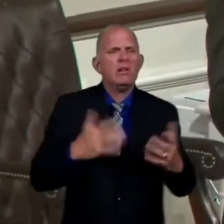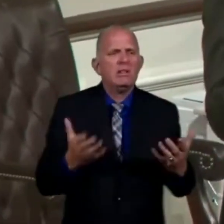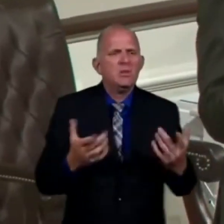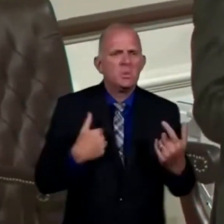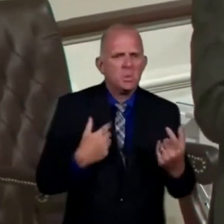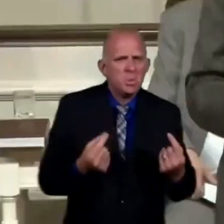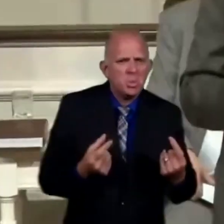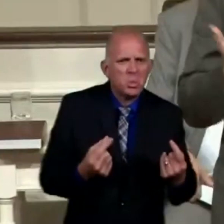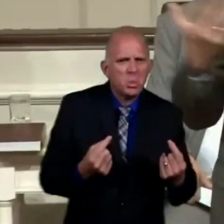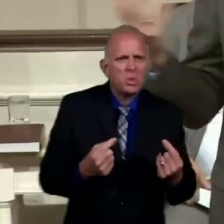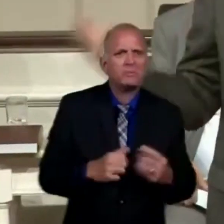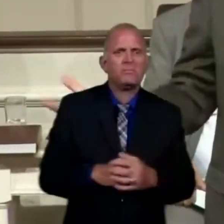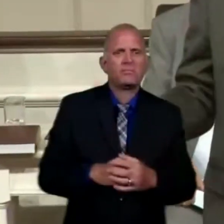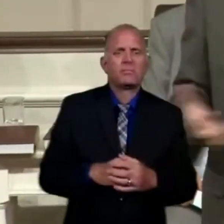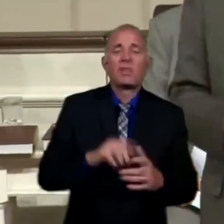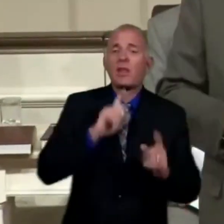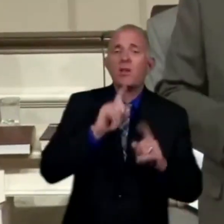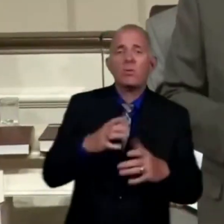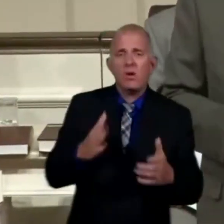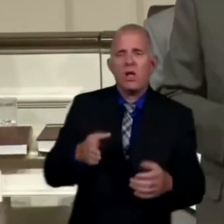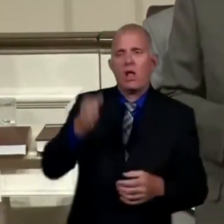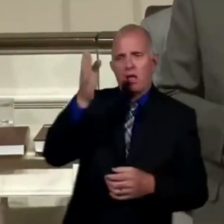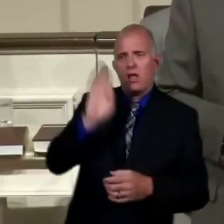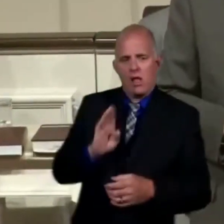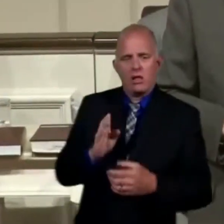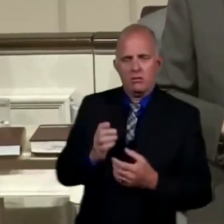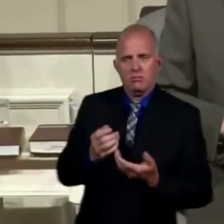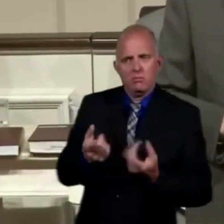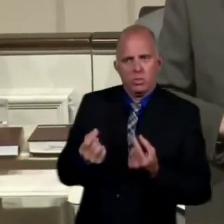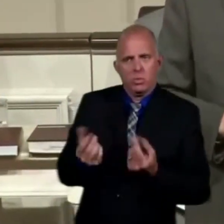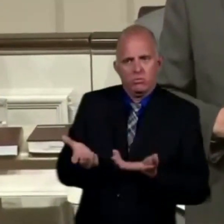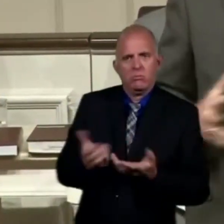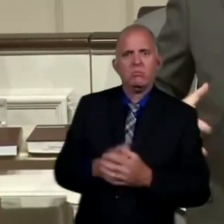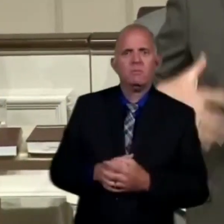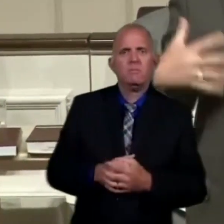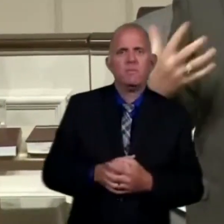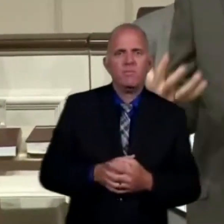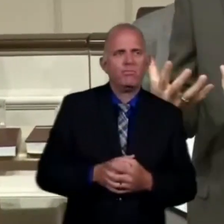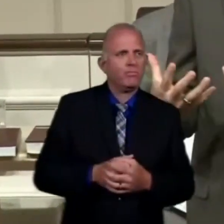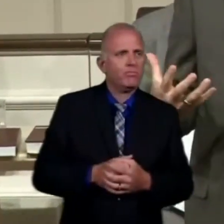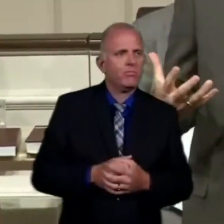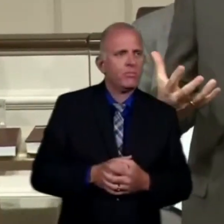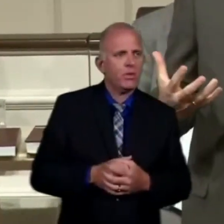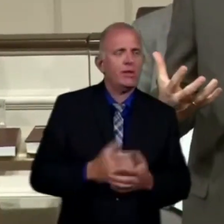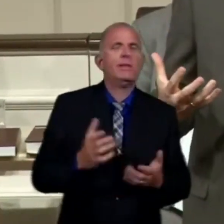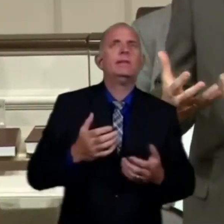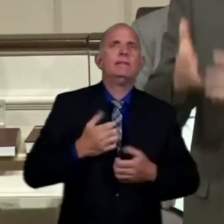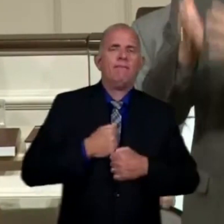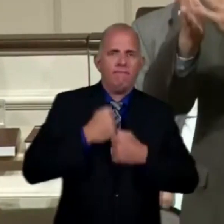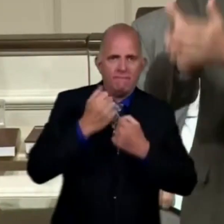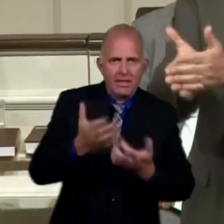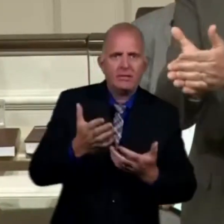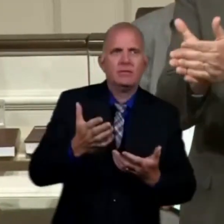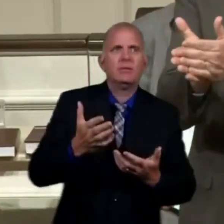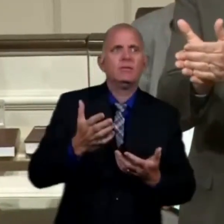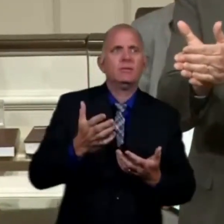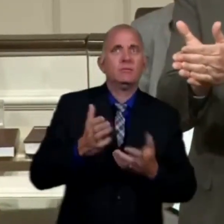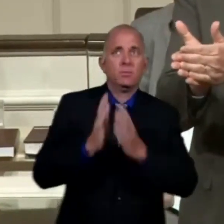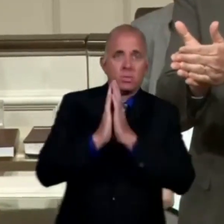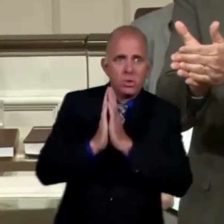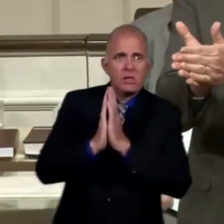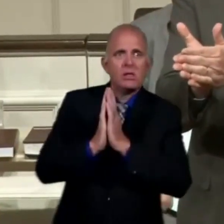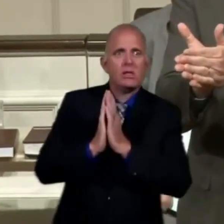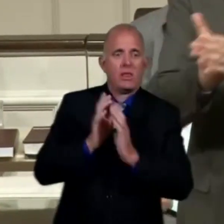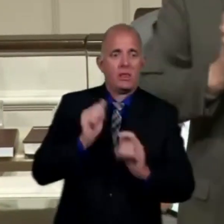with that? And the answer to that is, what does God want you to do with that? He said, I want you to confess it and pray for that